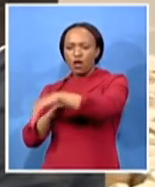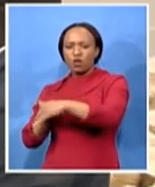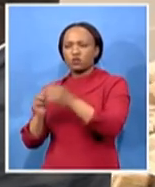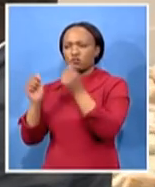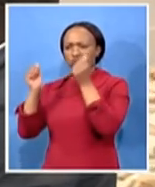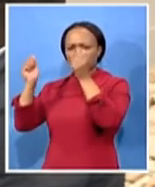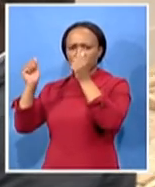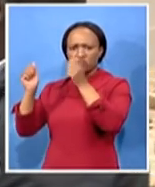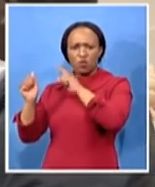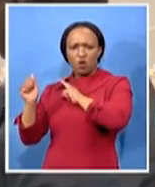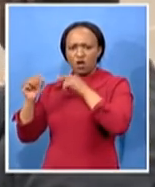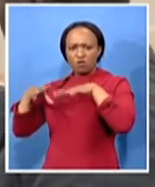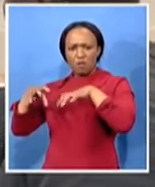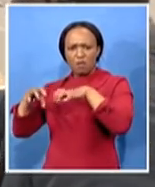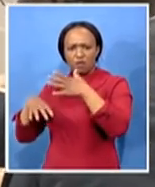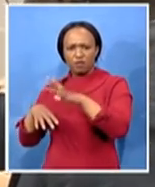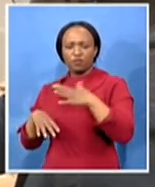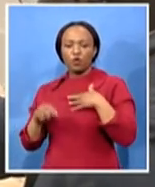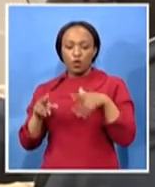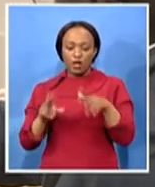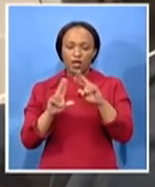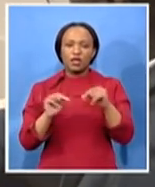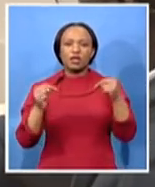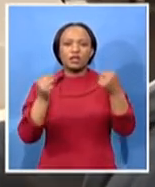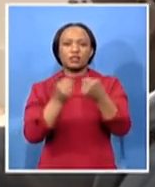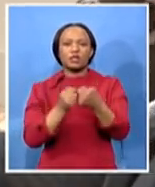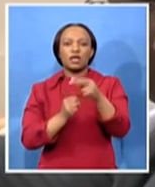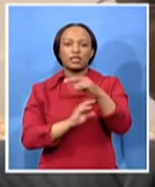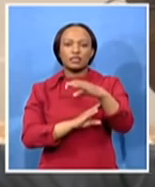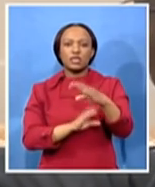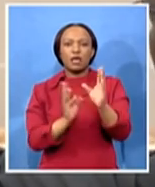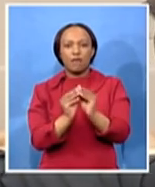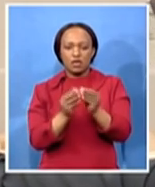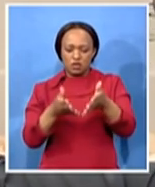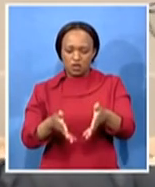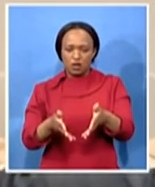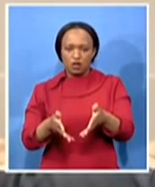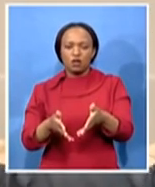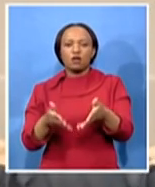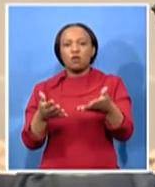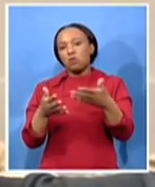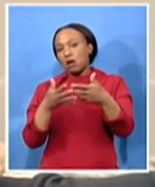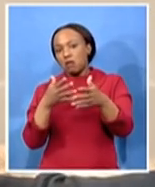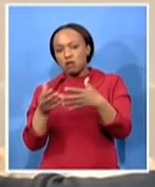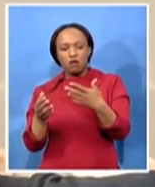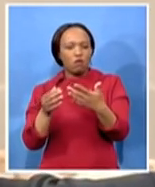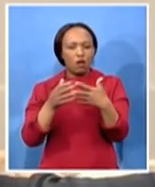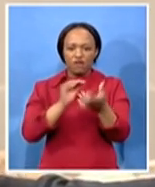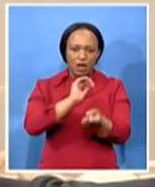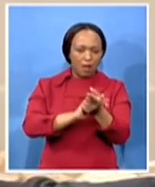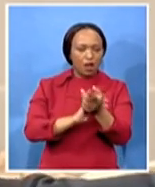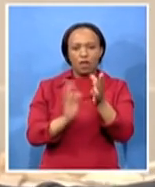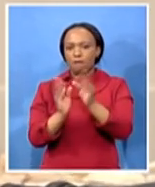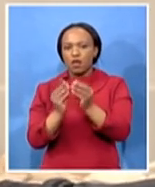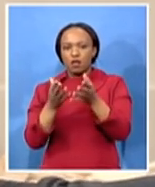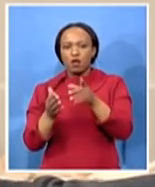National Executive Committee of the ANC meet as and when it convenes. As you know, that due to COVID, the leadership is